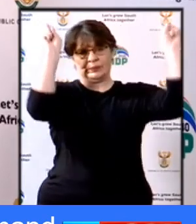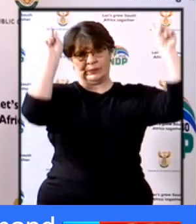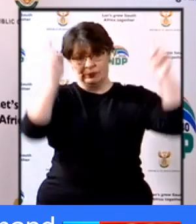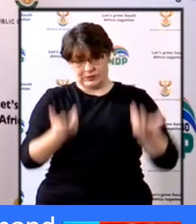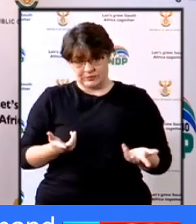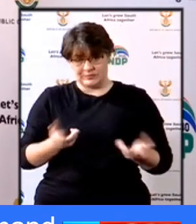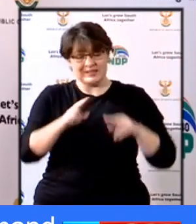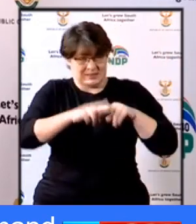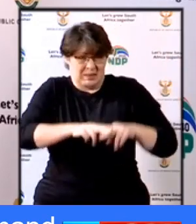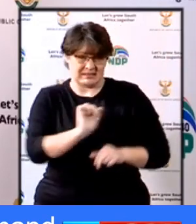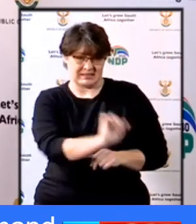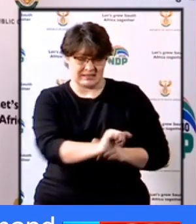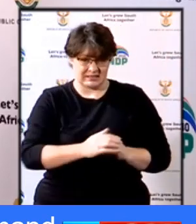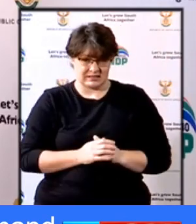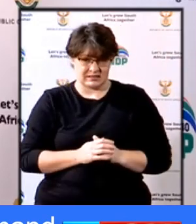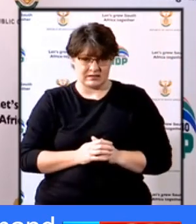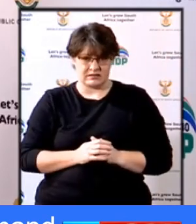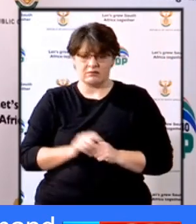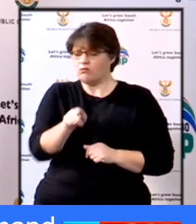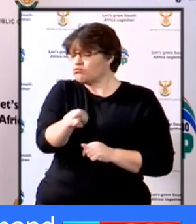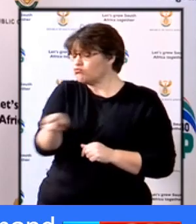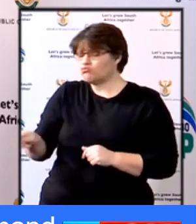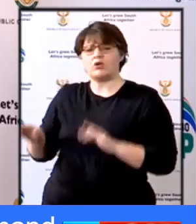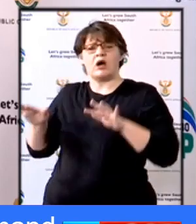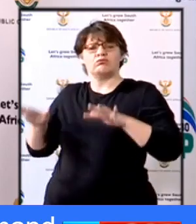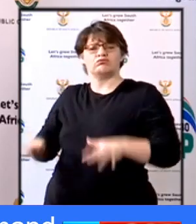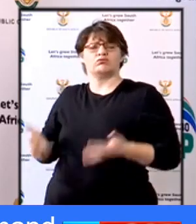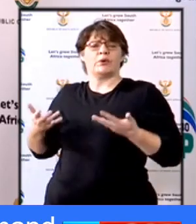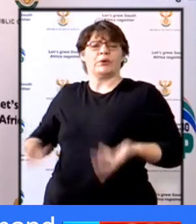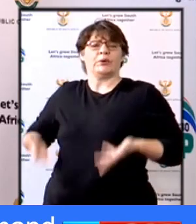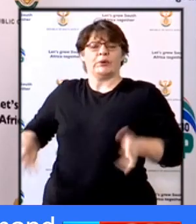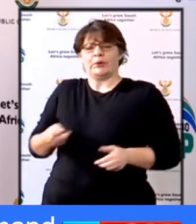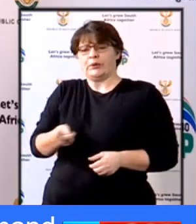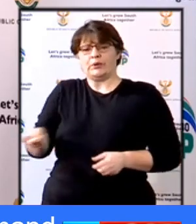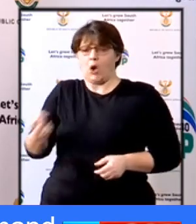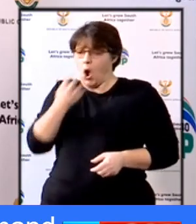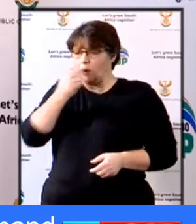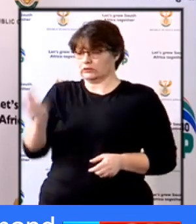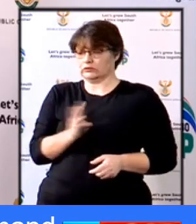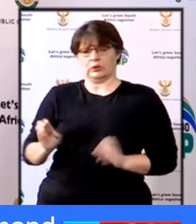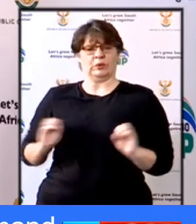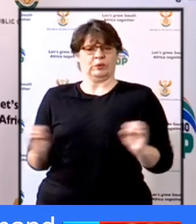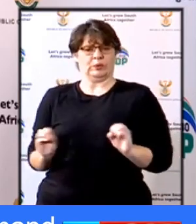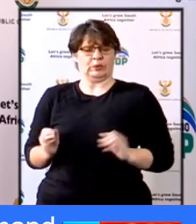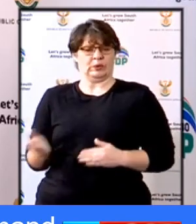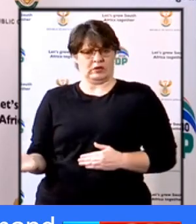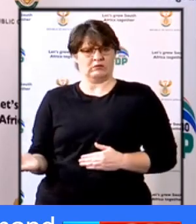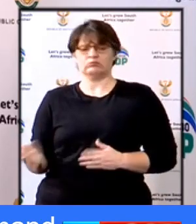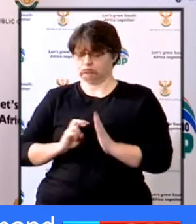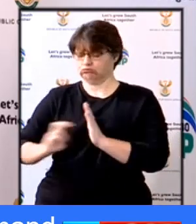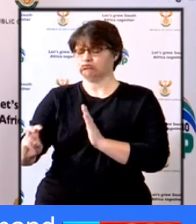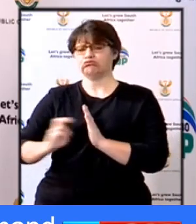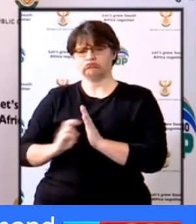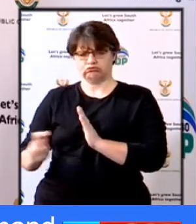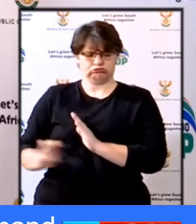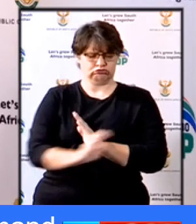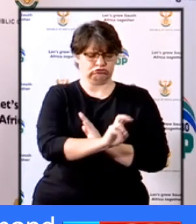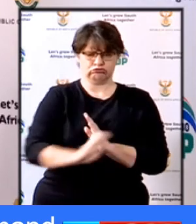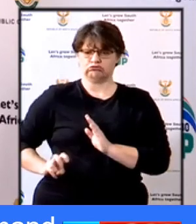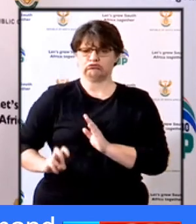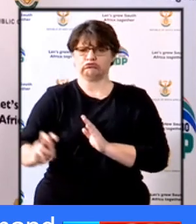In the areas that are not hotspots, we will allow movement within the district